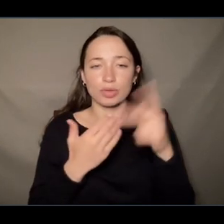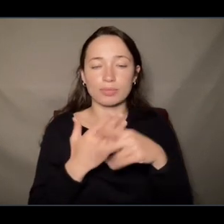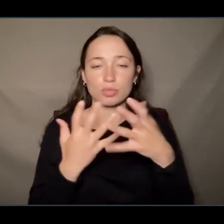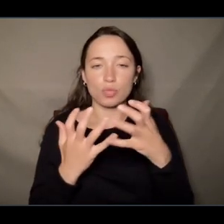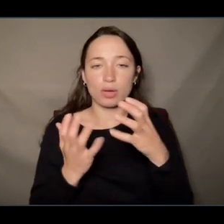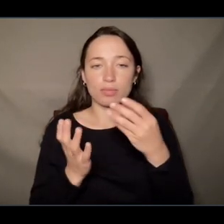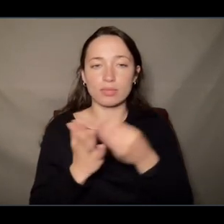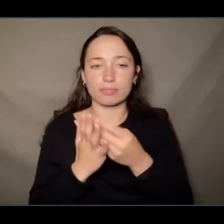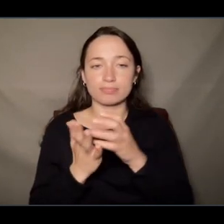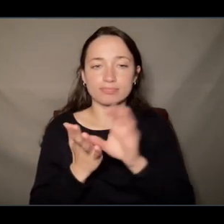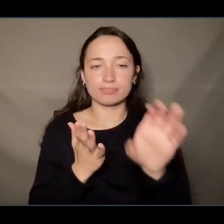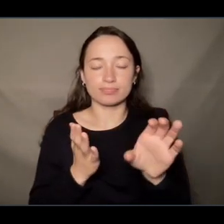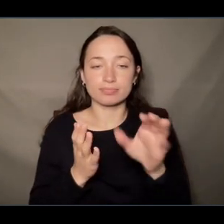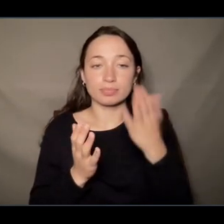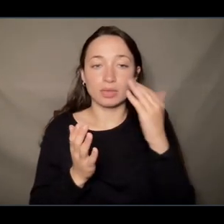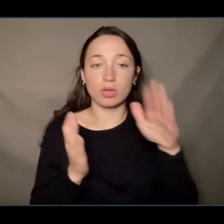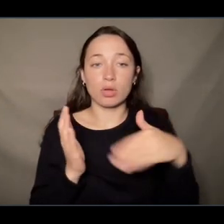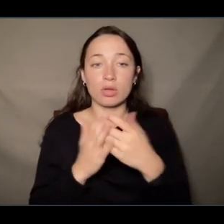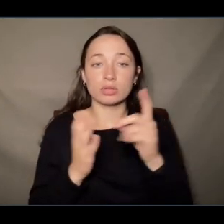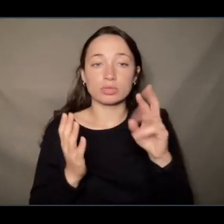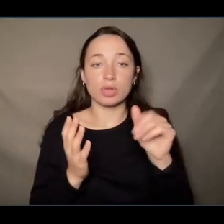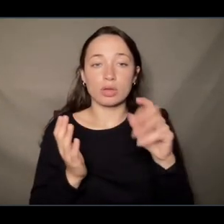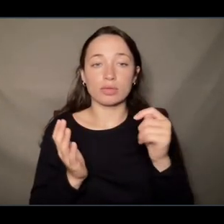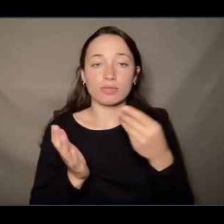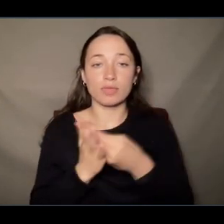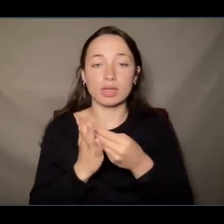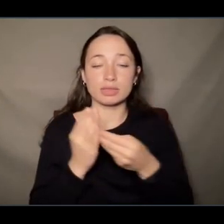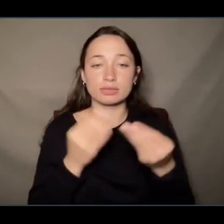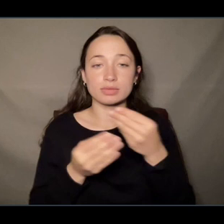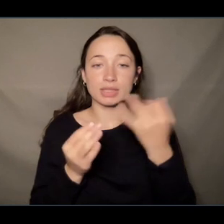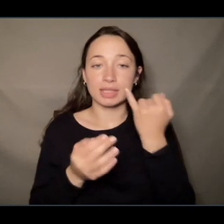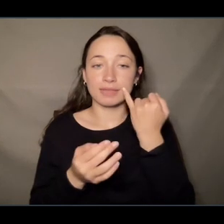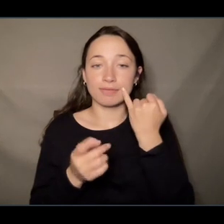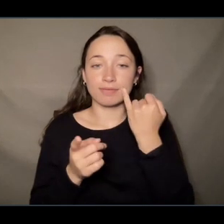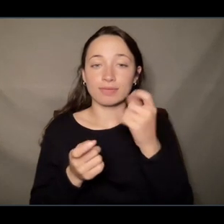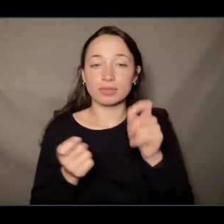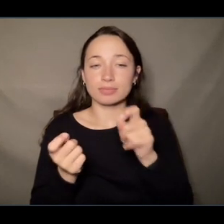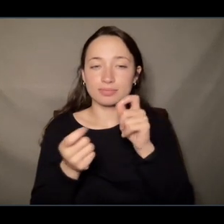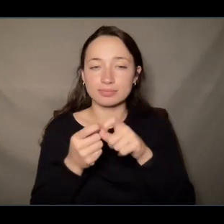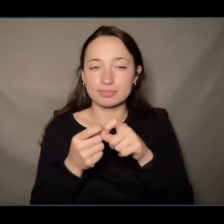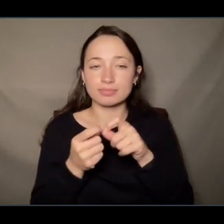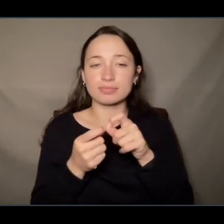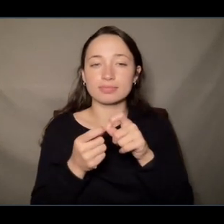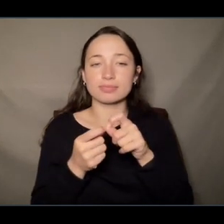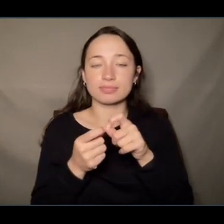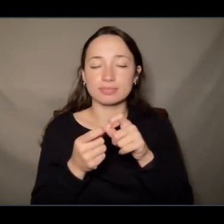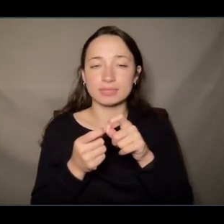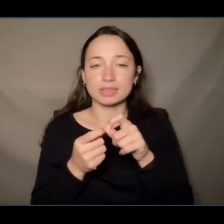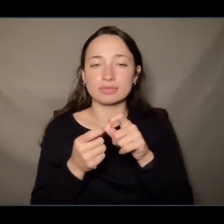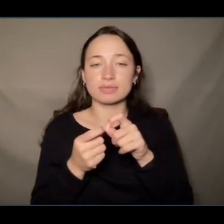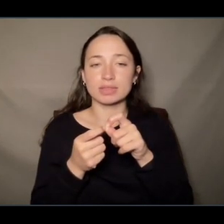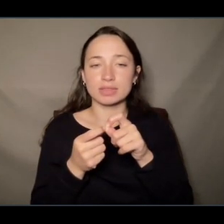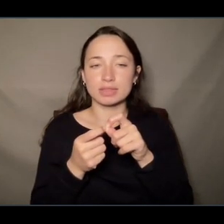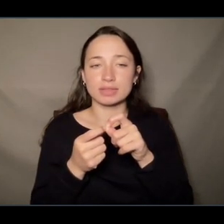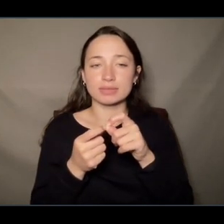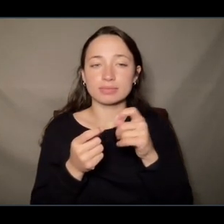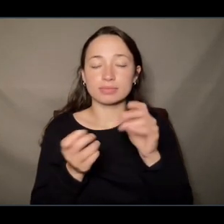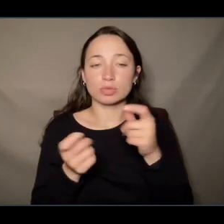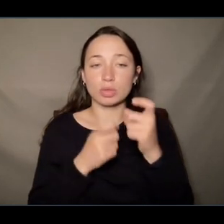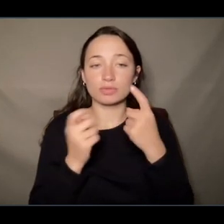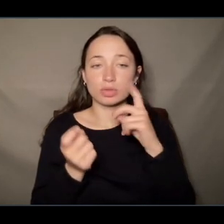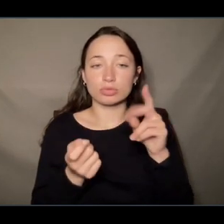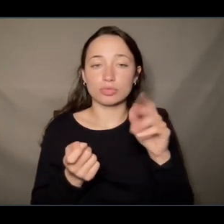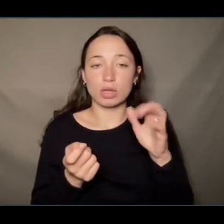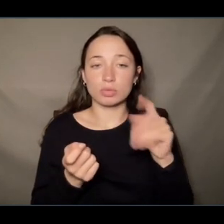which program you want it to go for, because all of Dracut funds, if you specify a donation